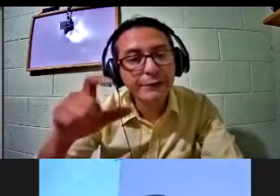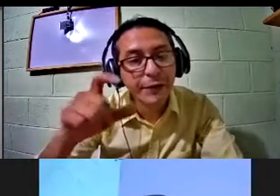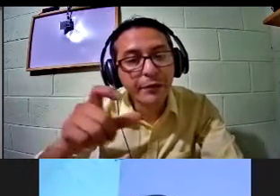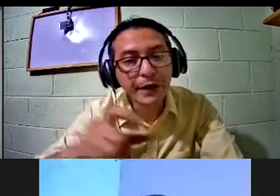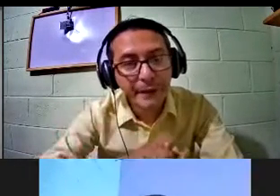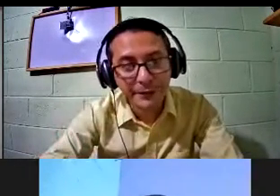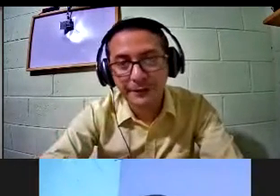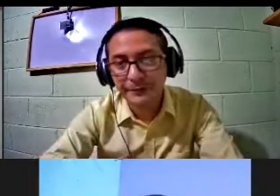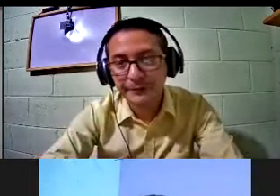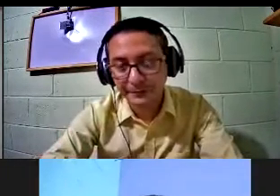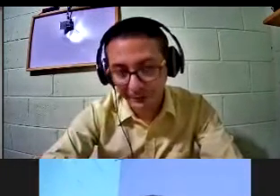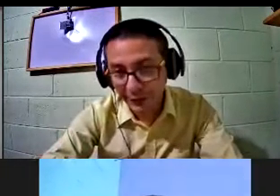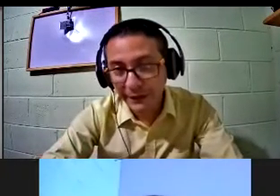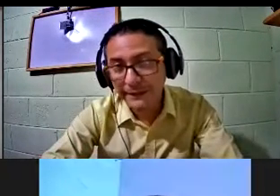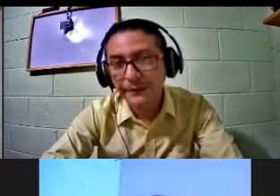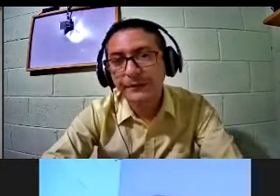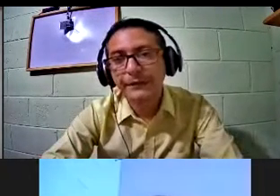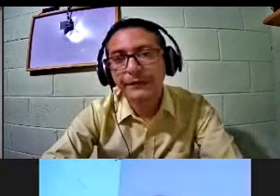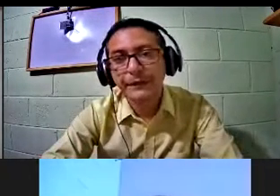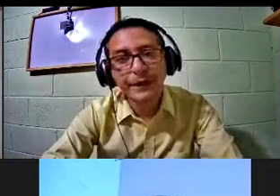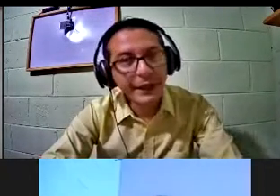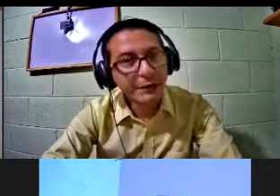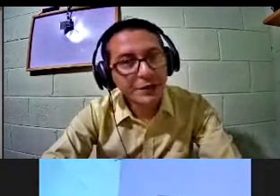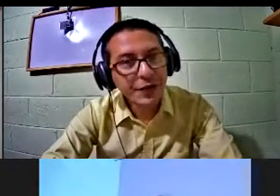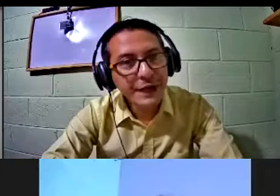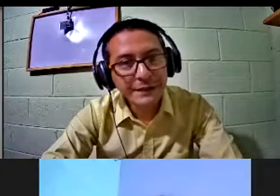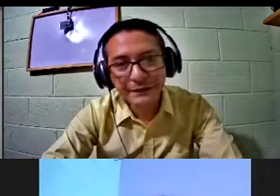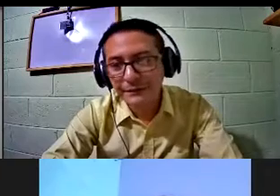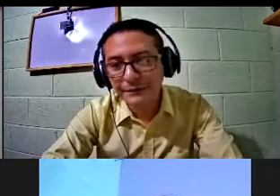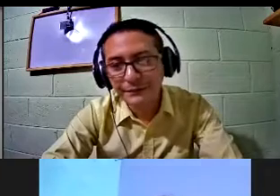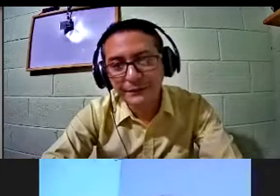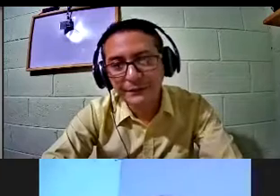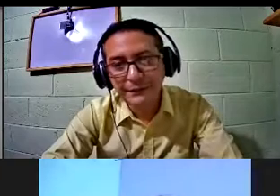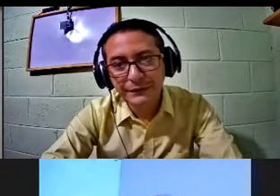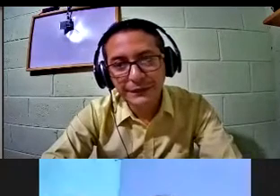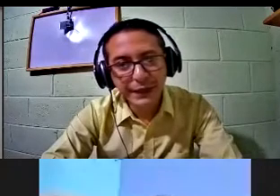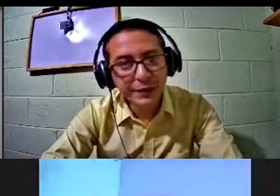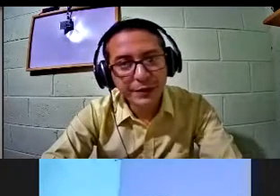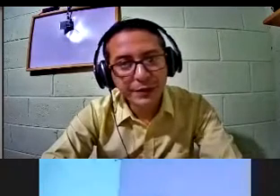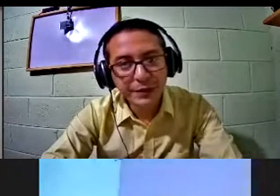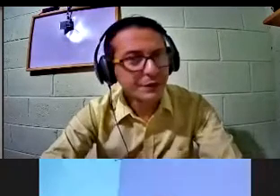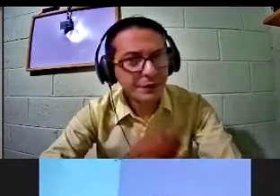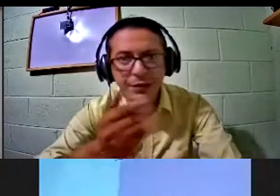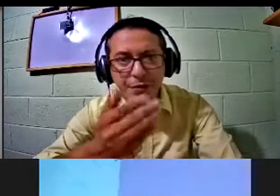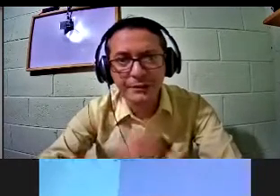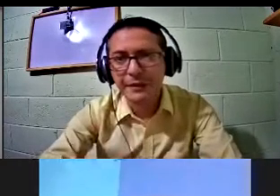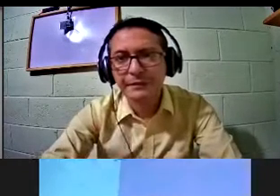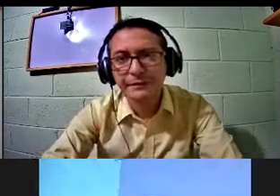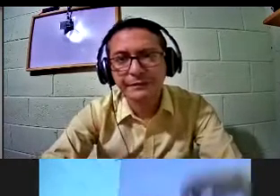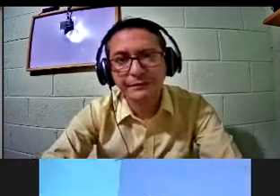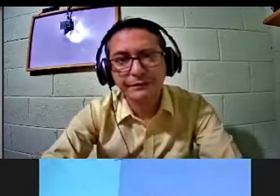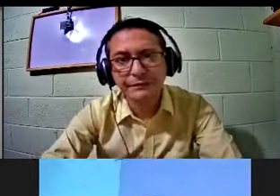ya fue programado. Okay? Any question, guys? Thank you. Any other question? It's good when you ask